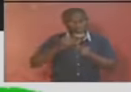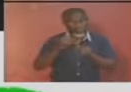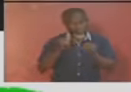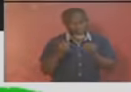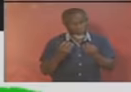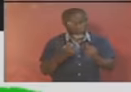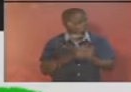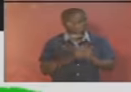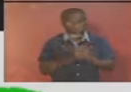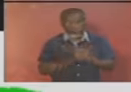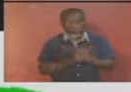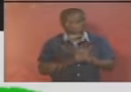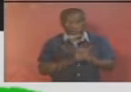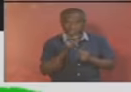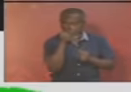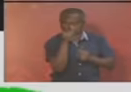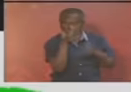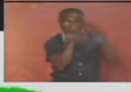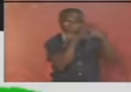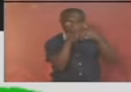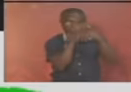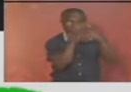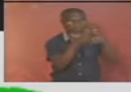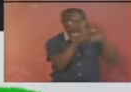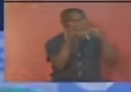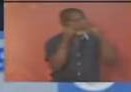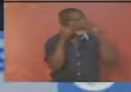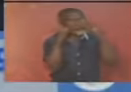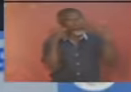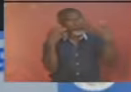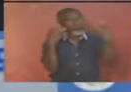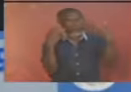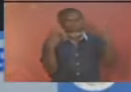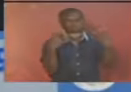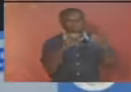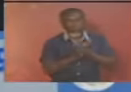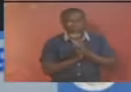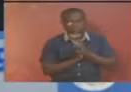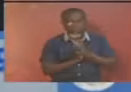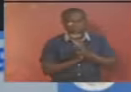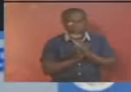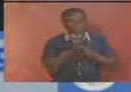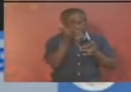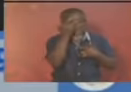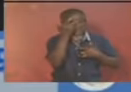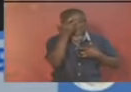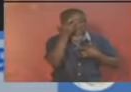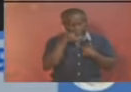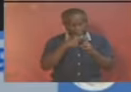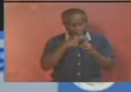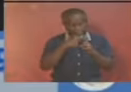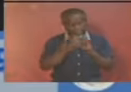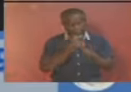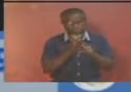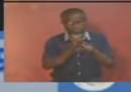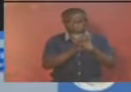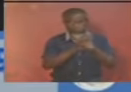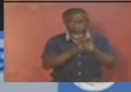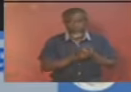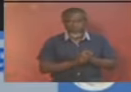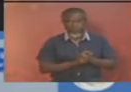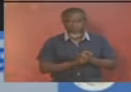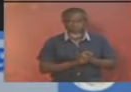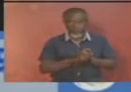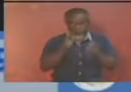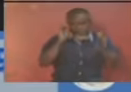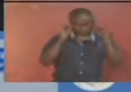is leading in terms of numbers. Next slide. So how do we convert that to what's happening in the Caribbean?